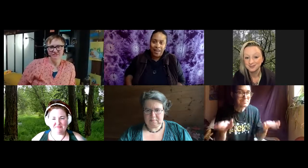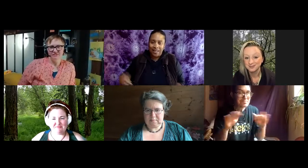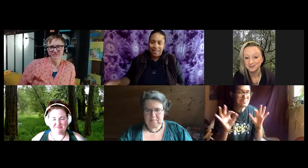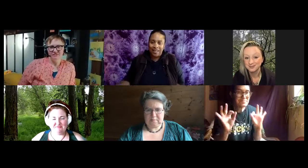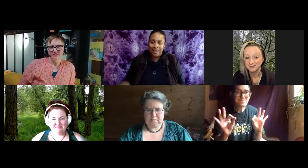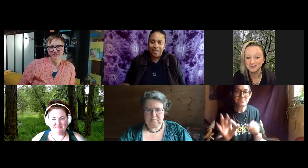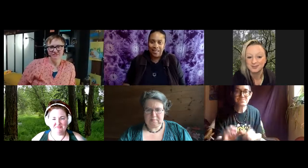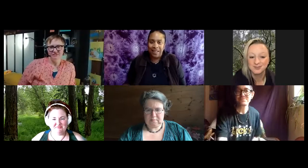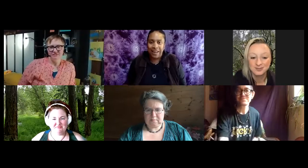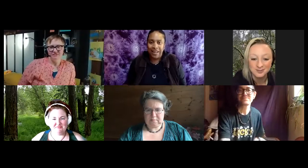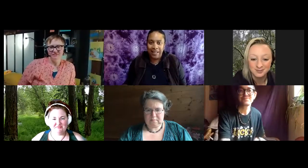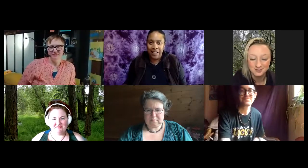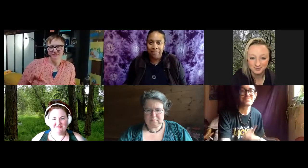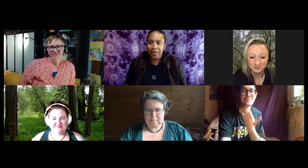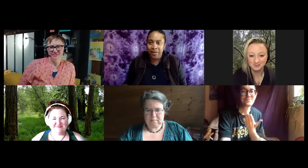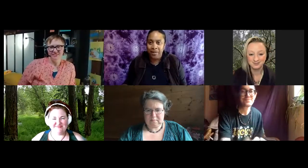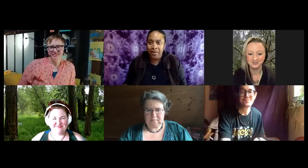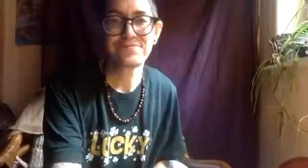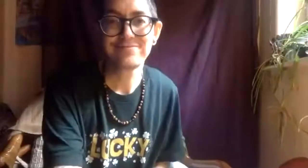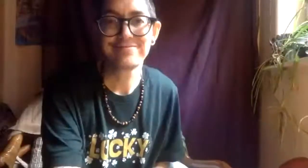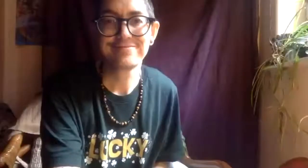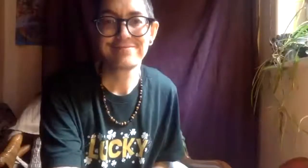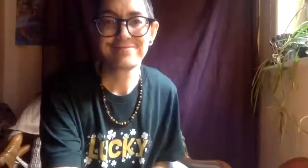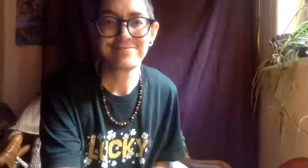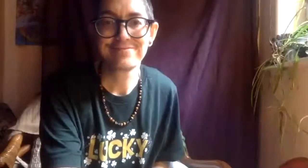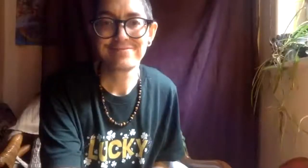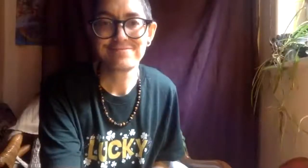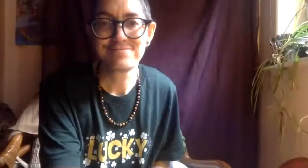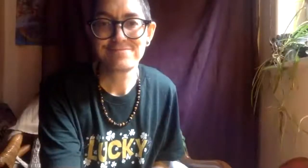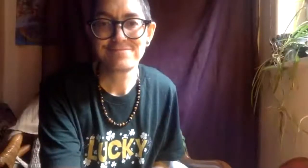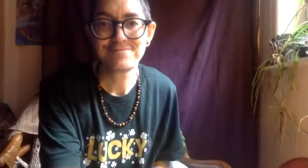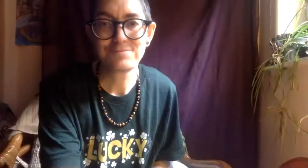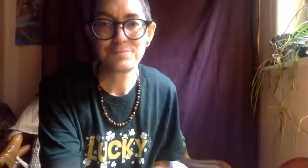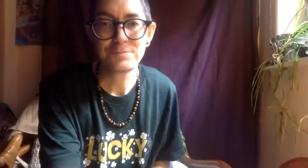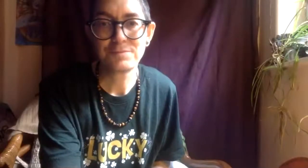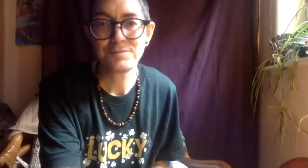right. See you guys tonight pretty soon. Thank you.